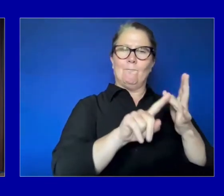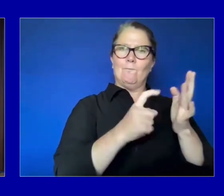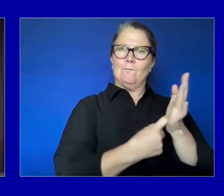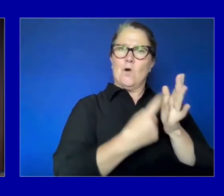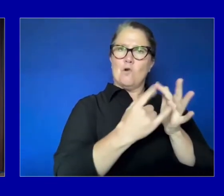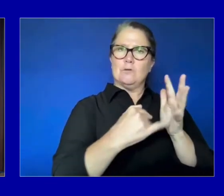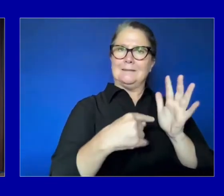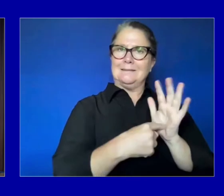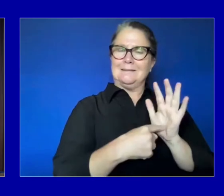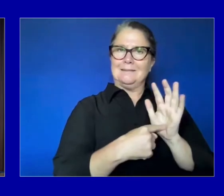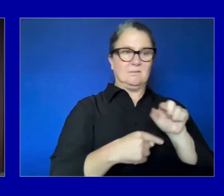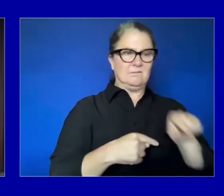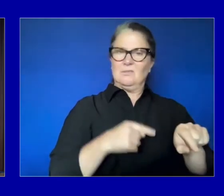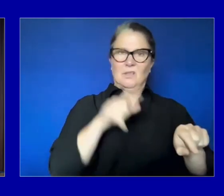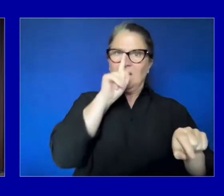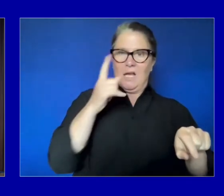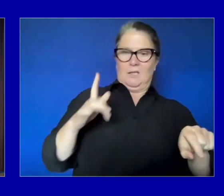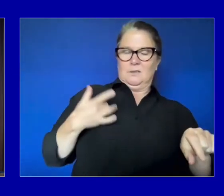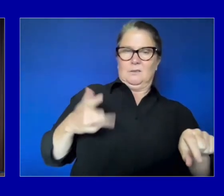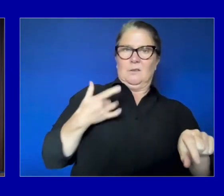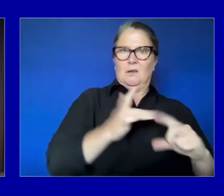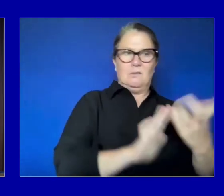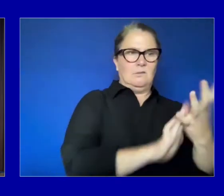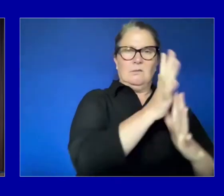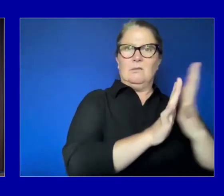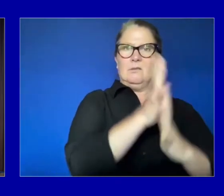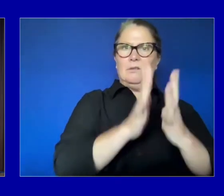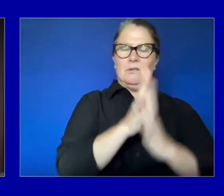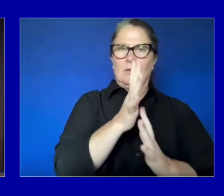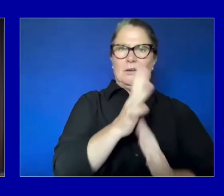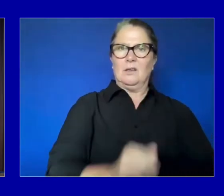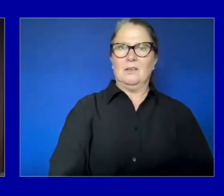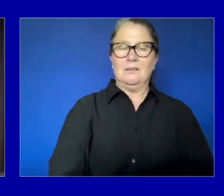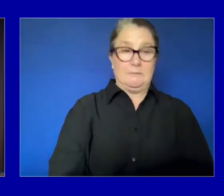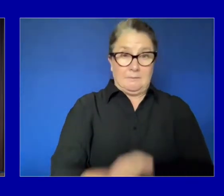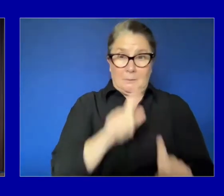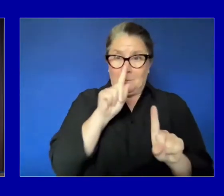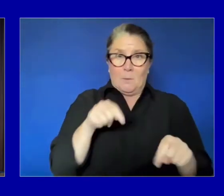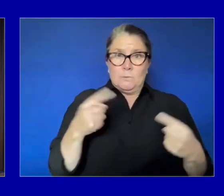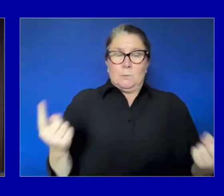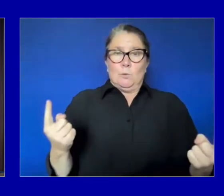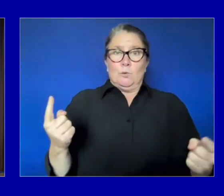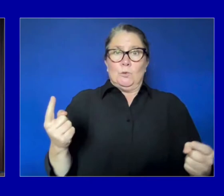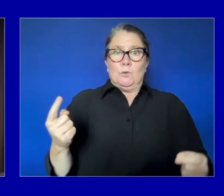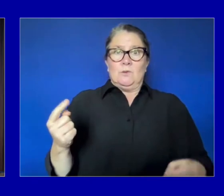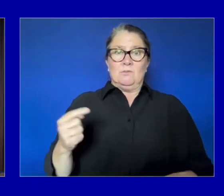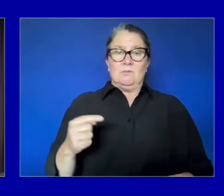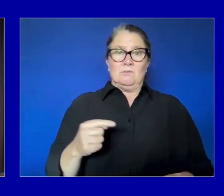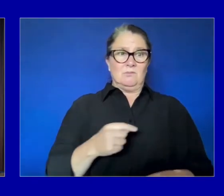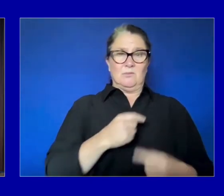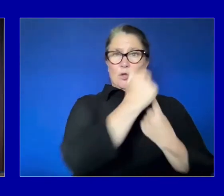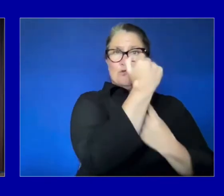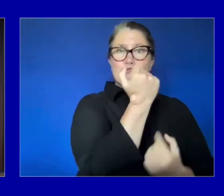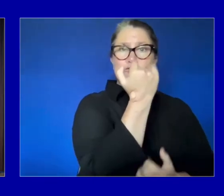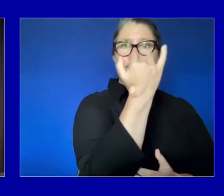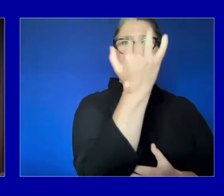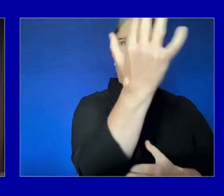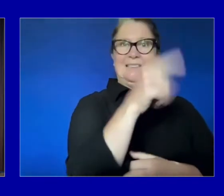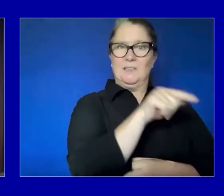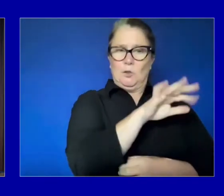over a hundred thousand years of human occupation of the place. And our people say we've always been here. Uh, so,